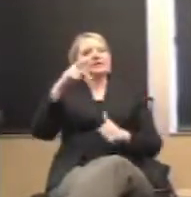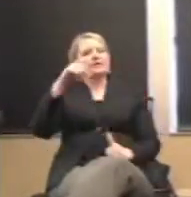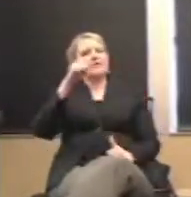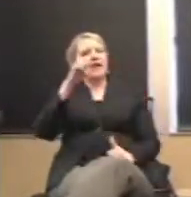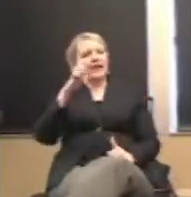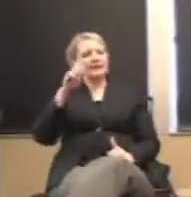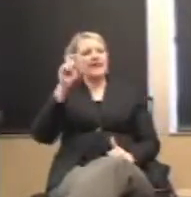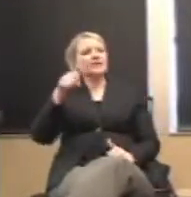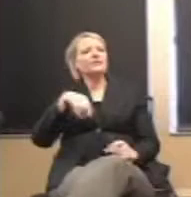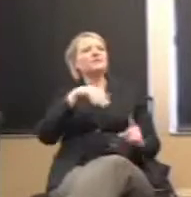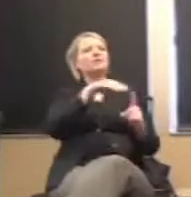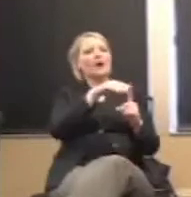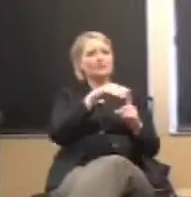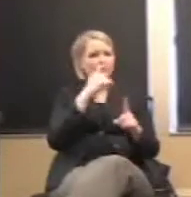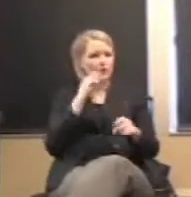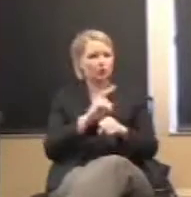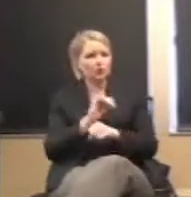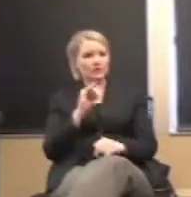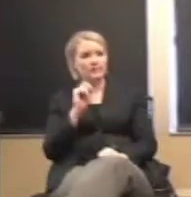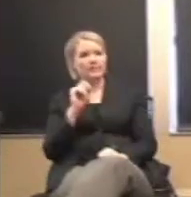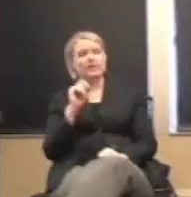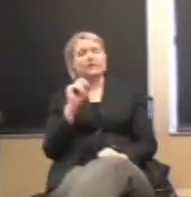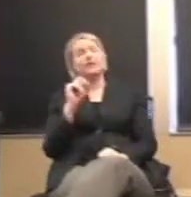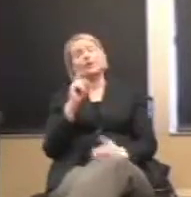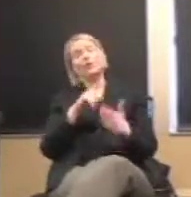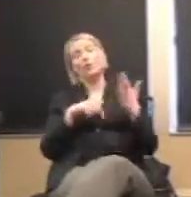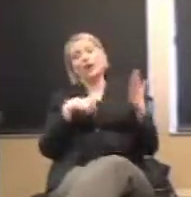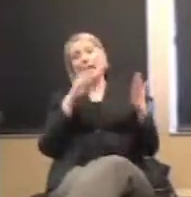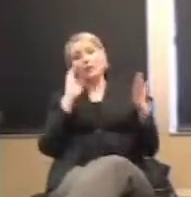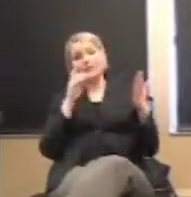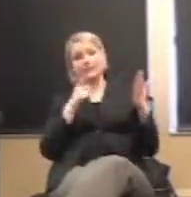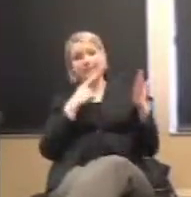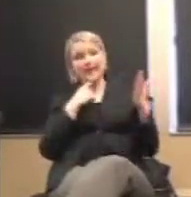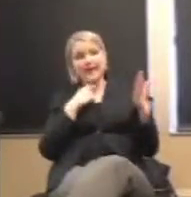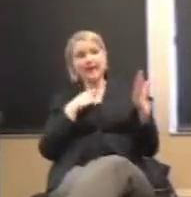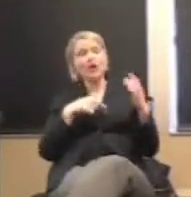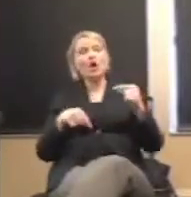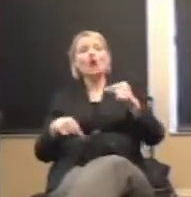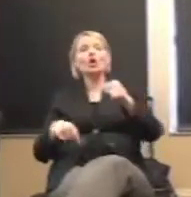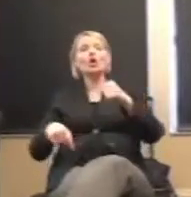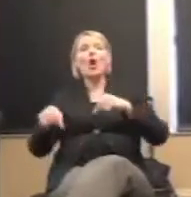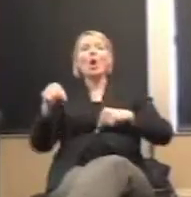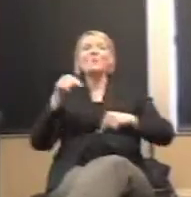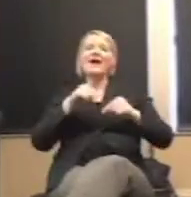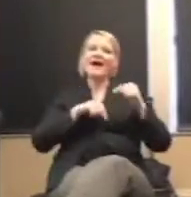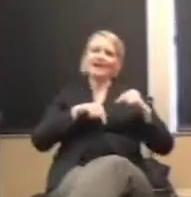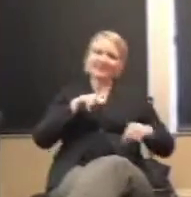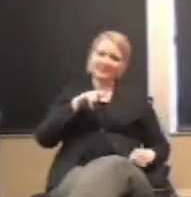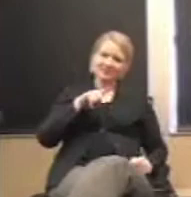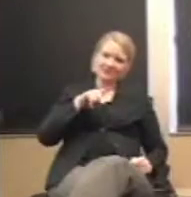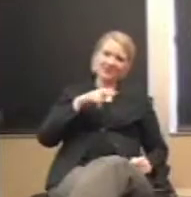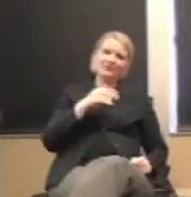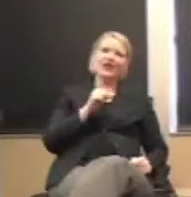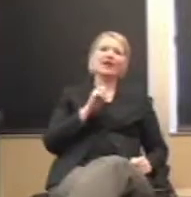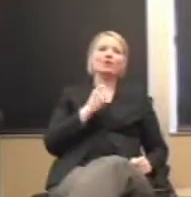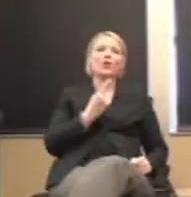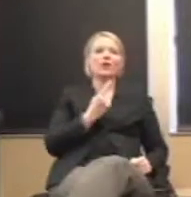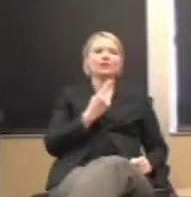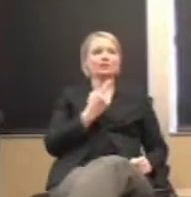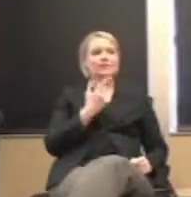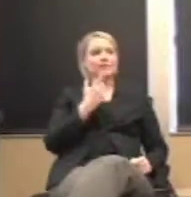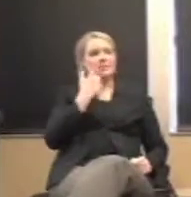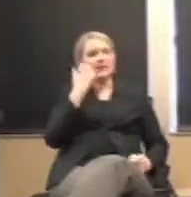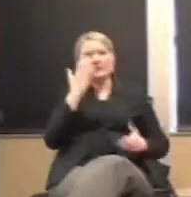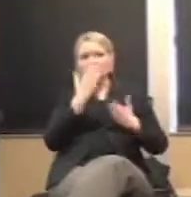use it. So what I would say to that is go back to phase one, because somehow there was